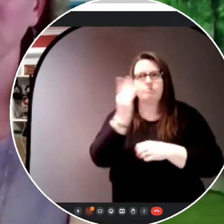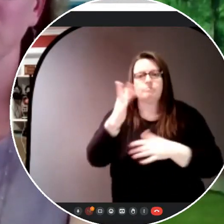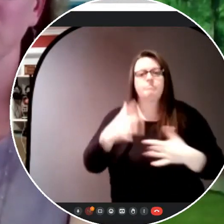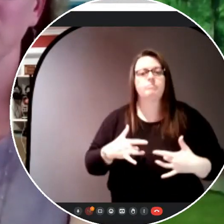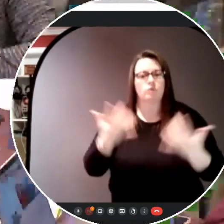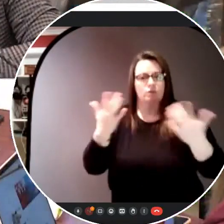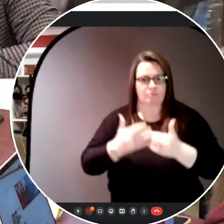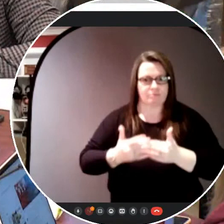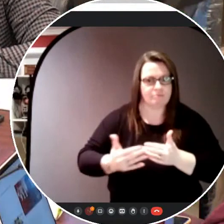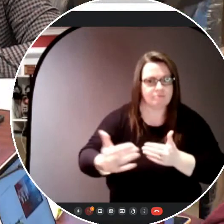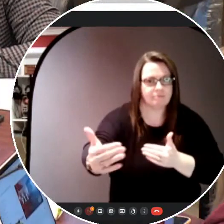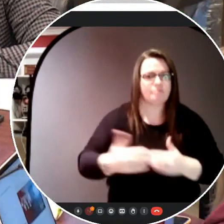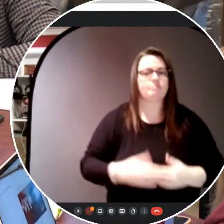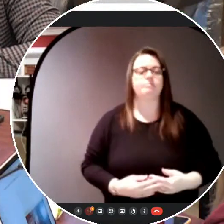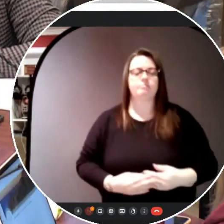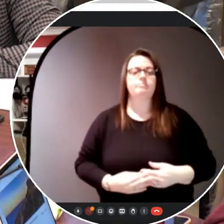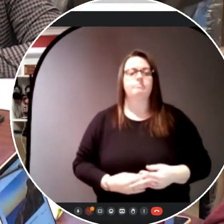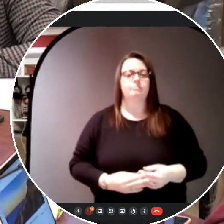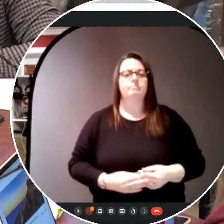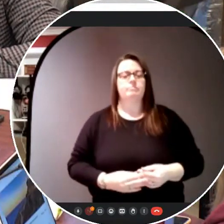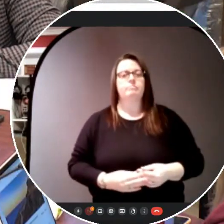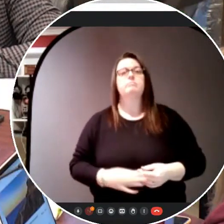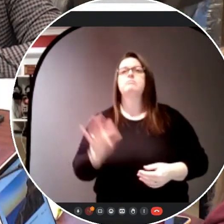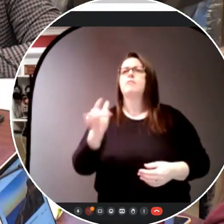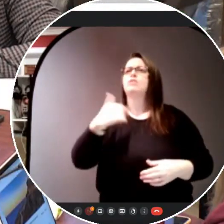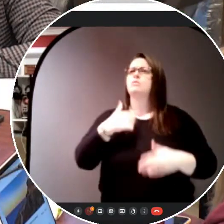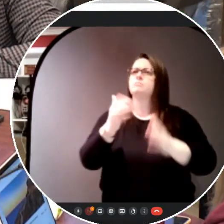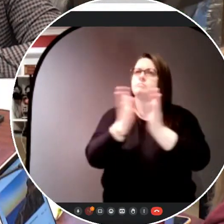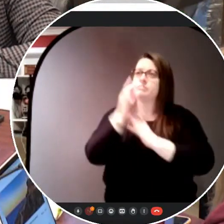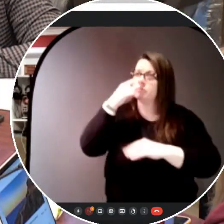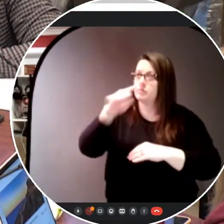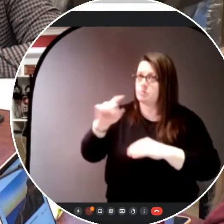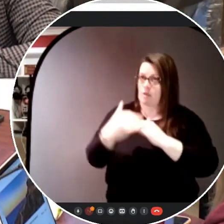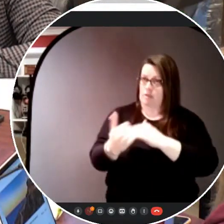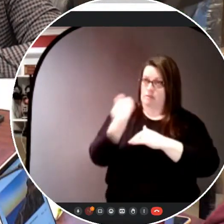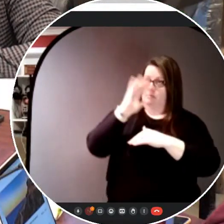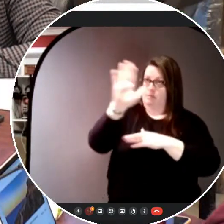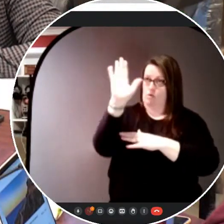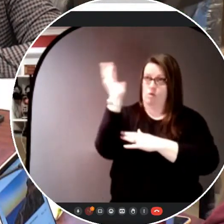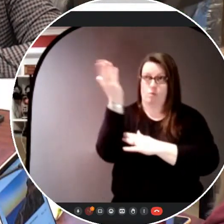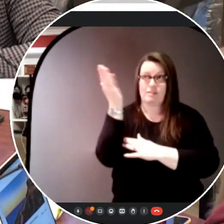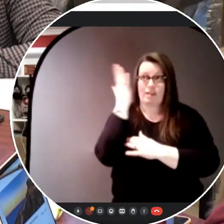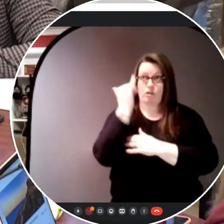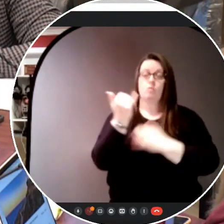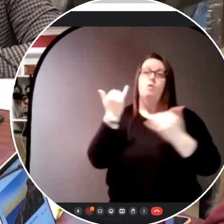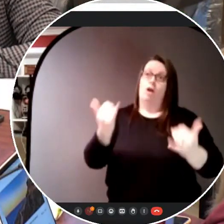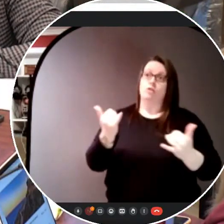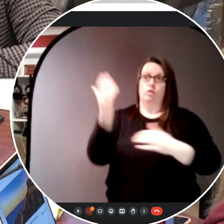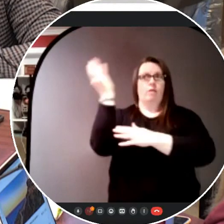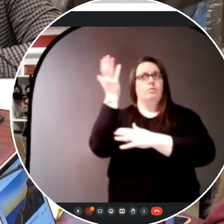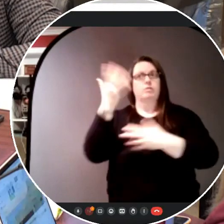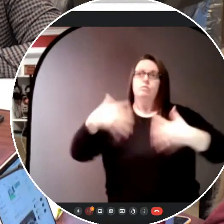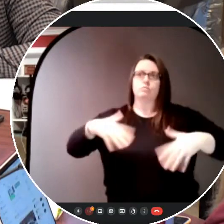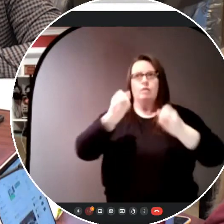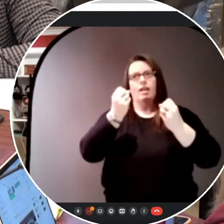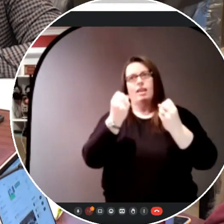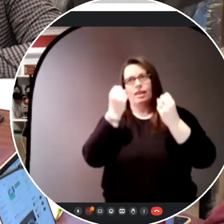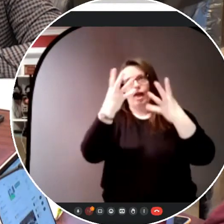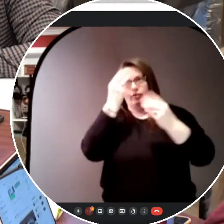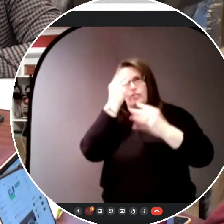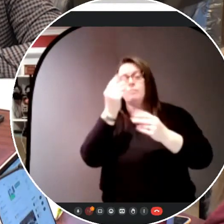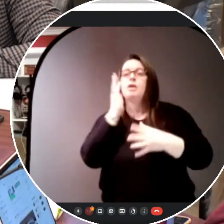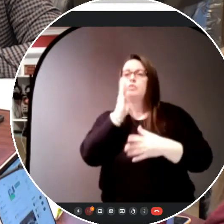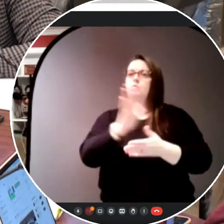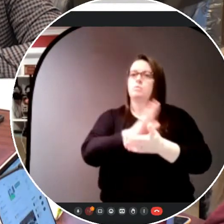forward. And I would ask that you submit your presentation because you presented a lot to us today in a short time, and it would be useful for us,